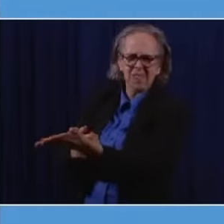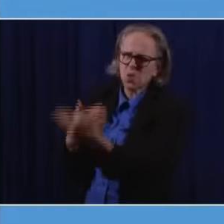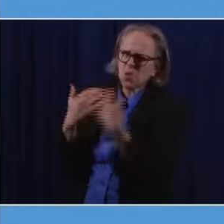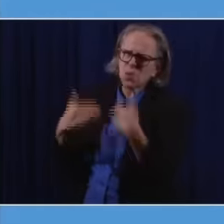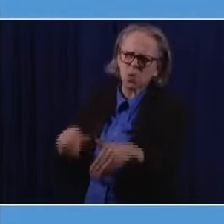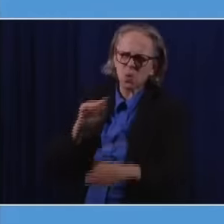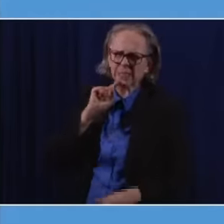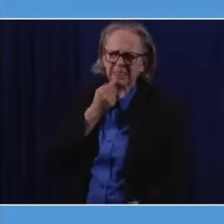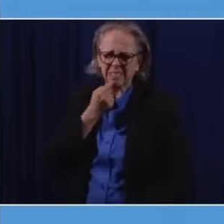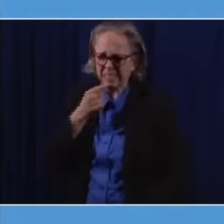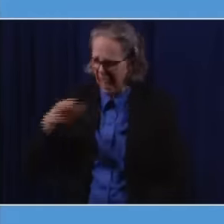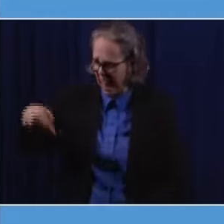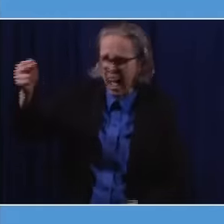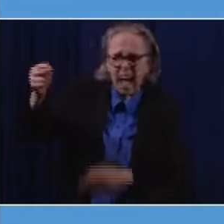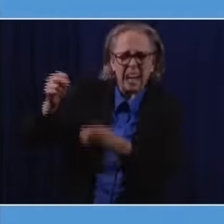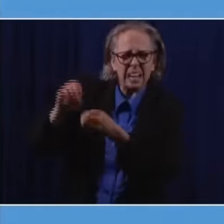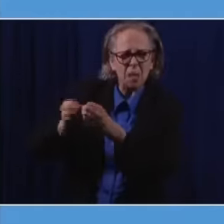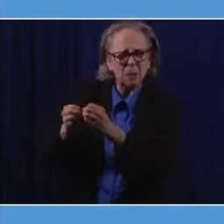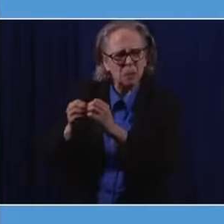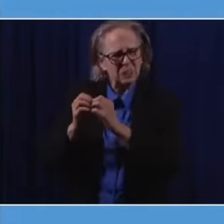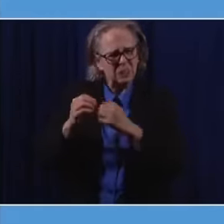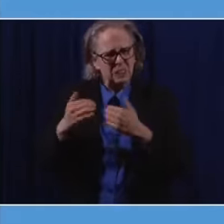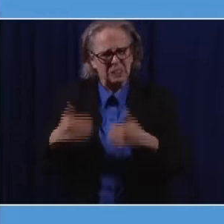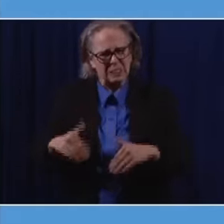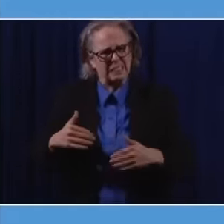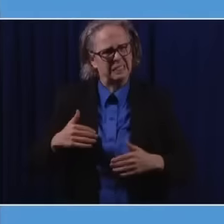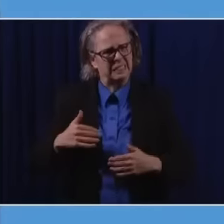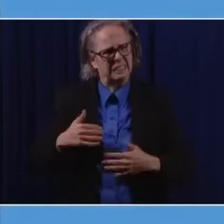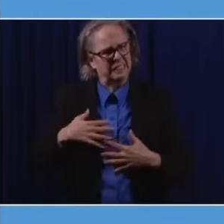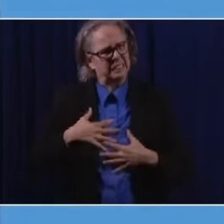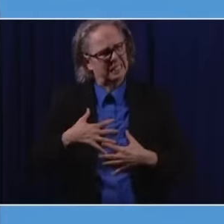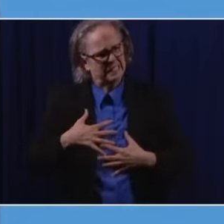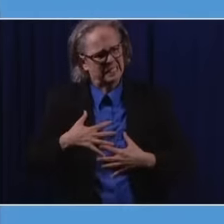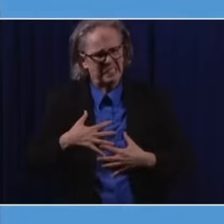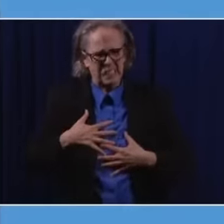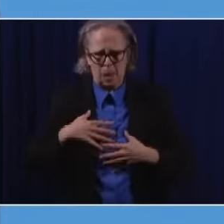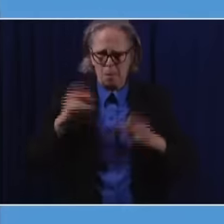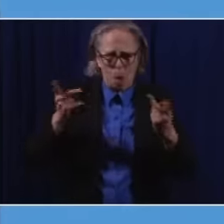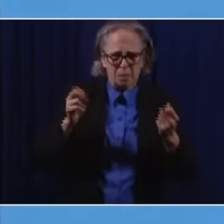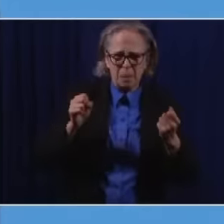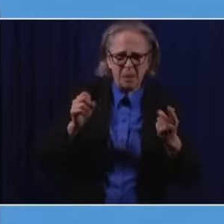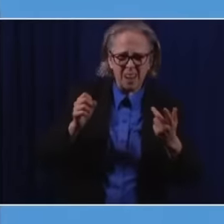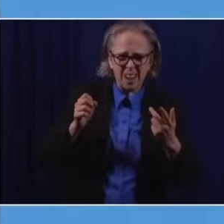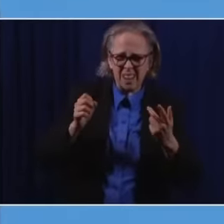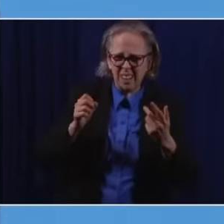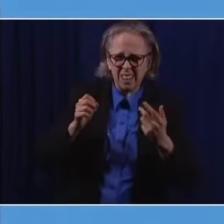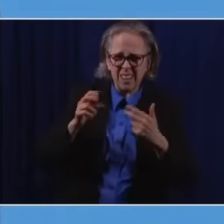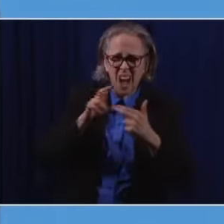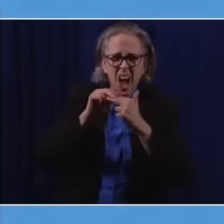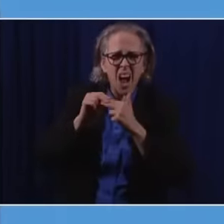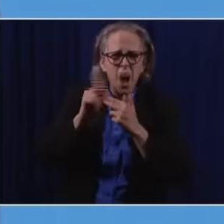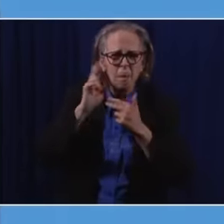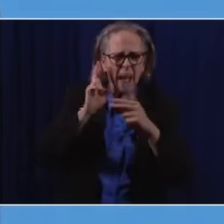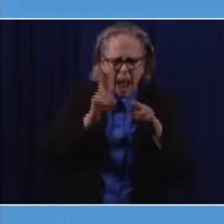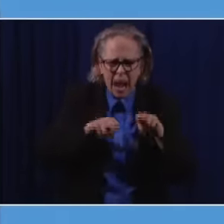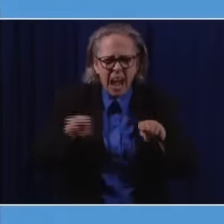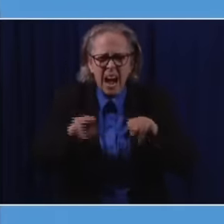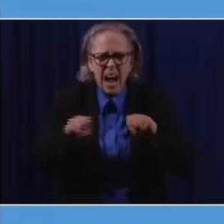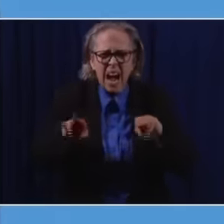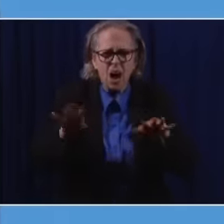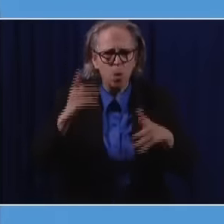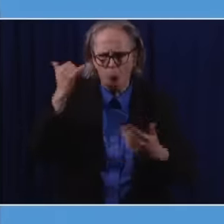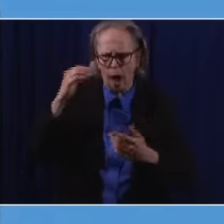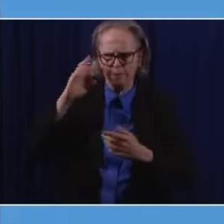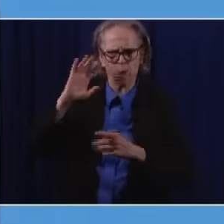ever before coming in, and more actually in beds in hospitals today than we've seen during this entire